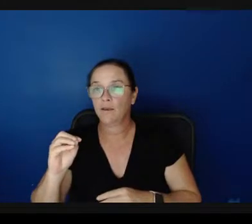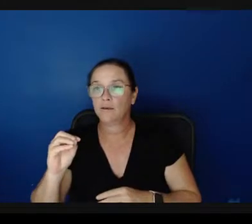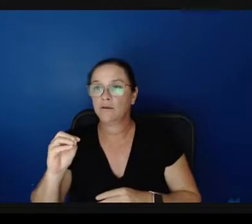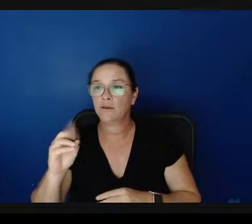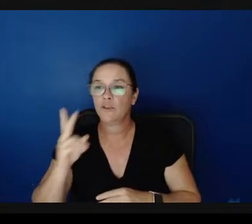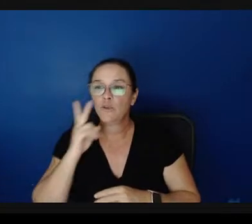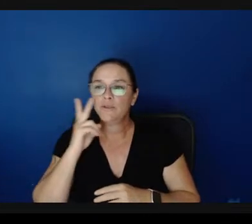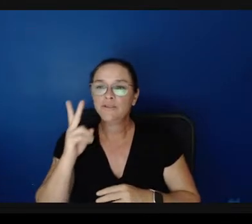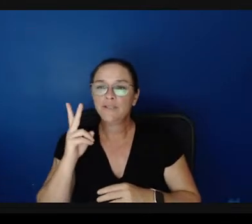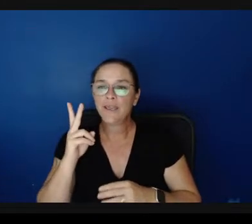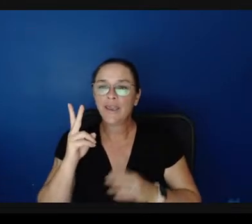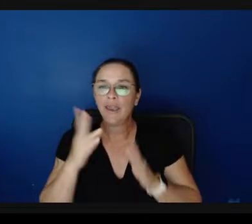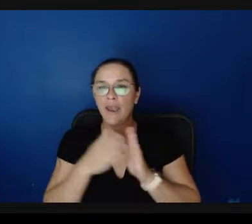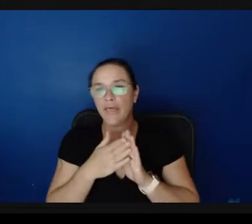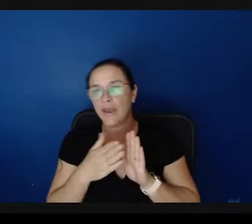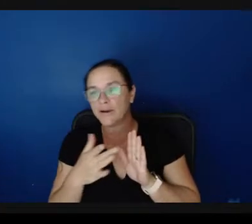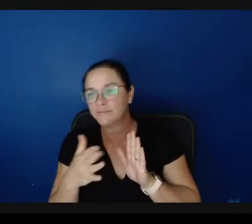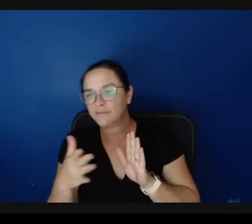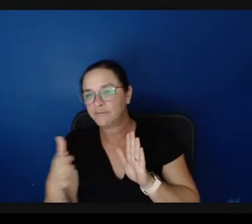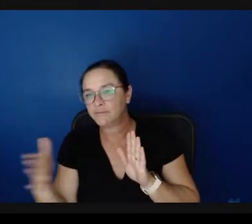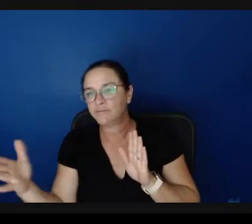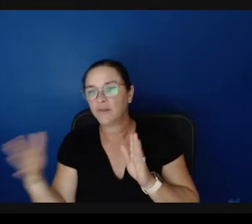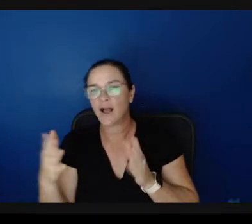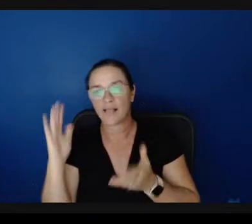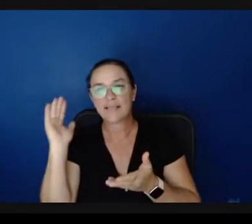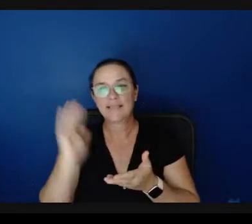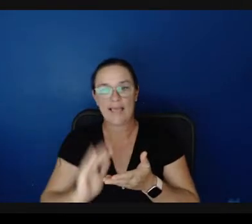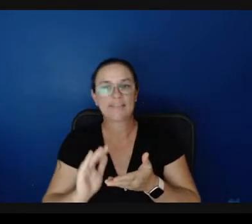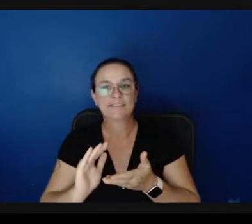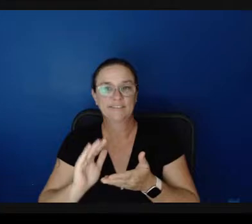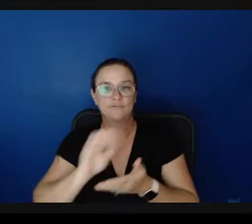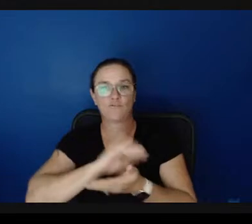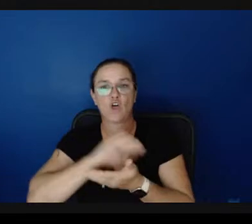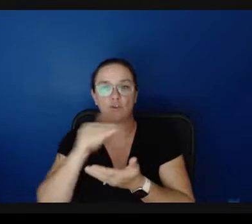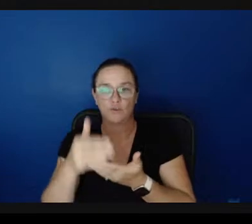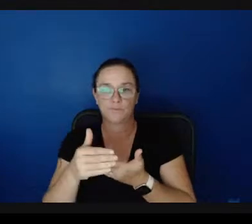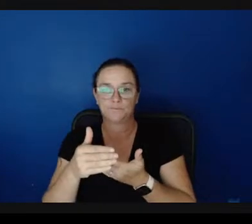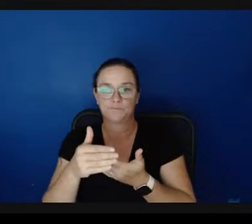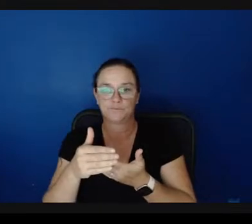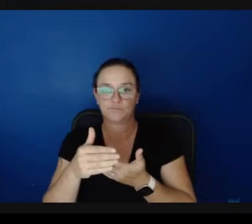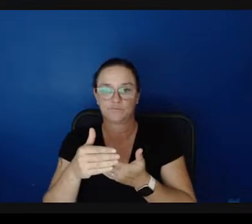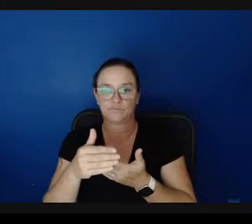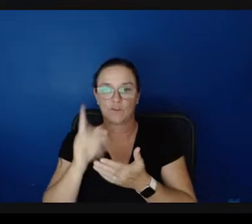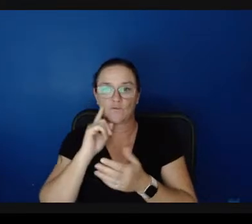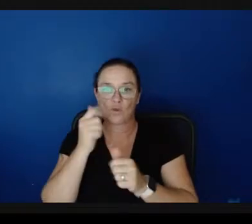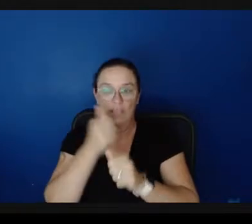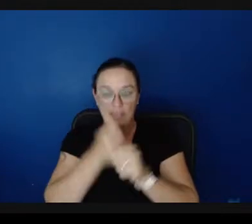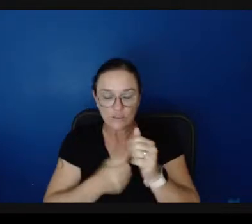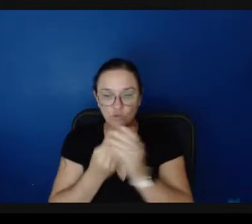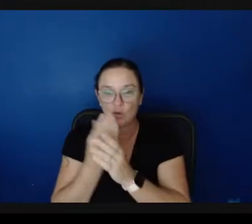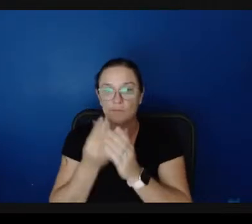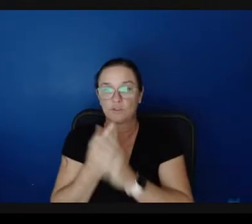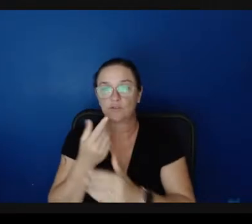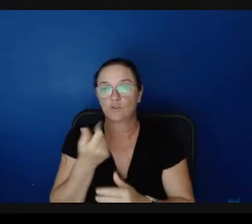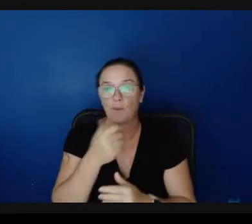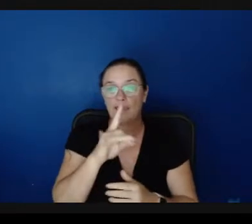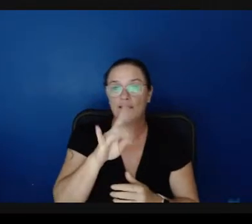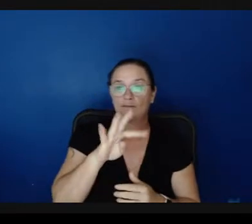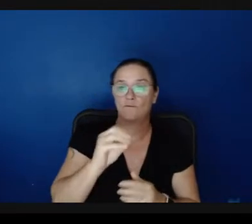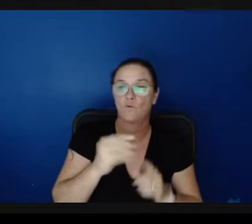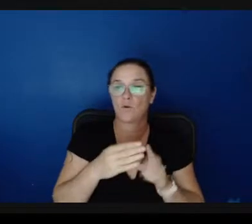that rate gets a lot slower. Each eruption is producing a lot less volume individually. So from 1840 all the way